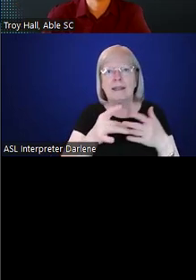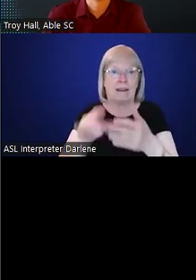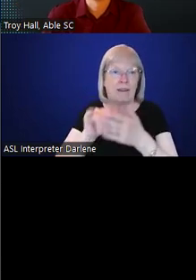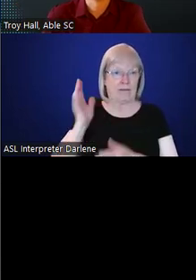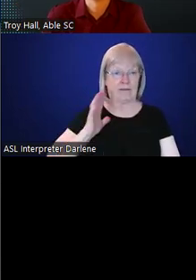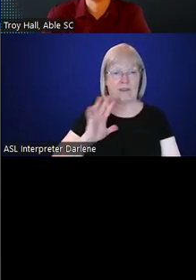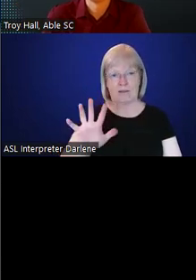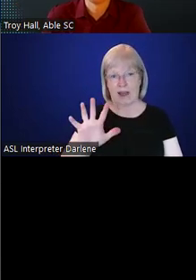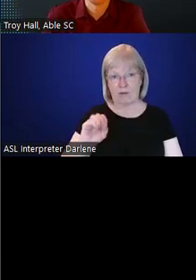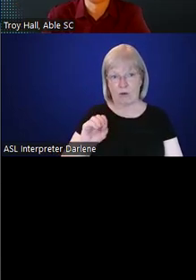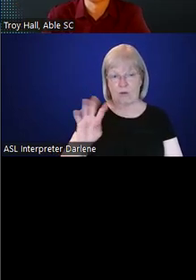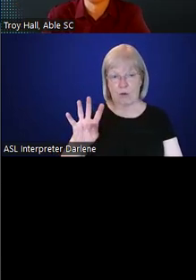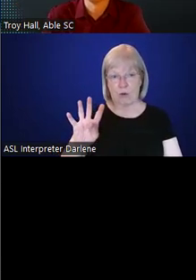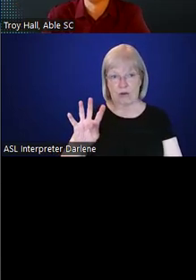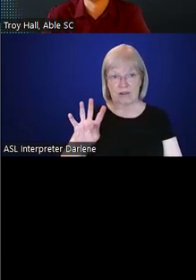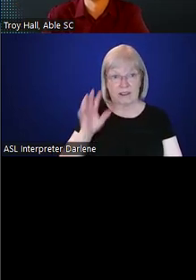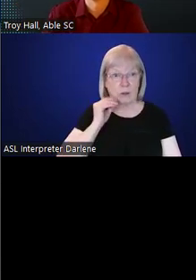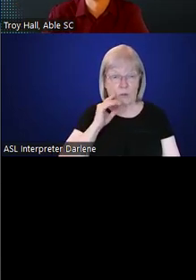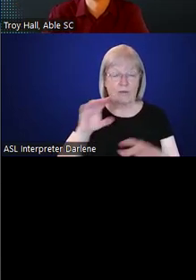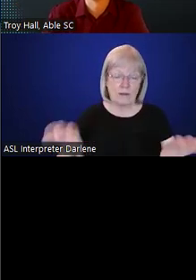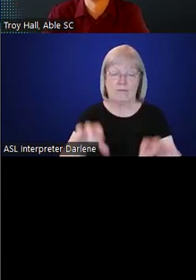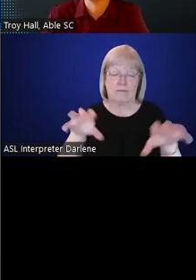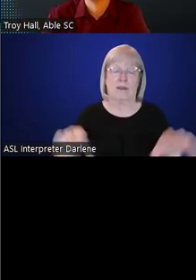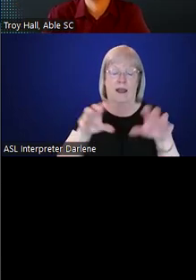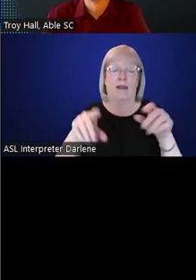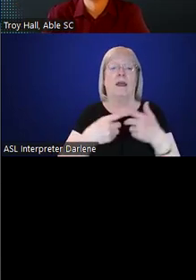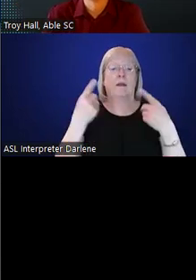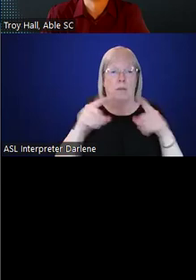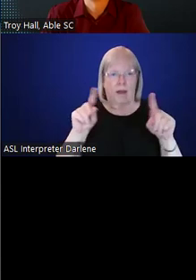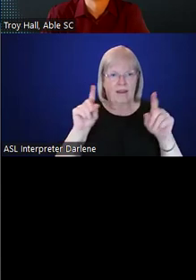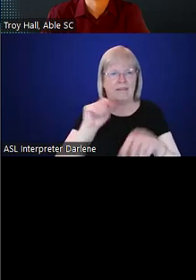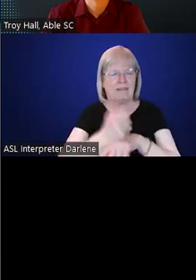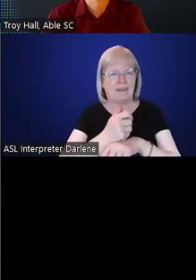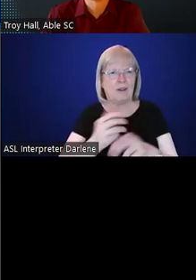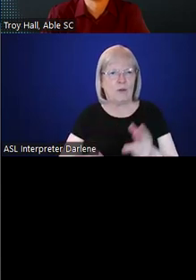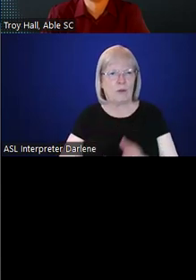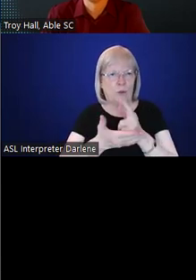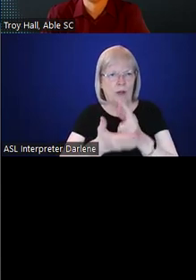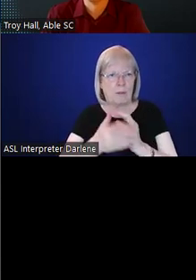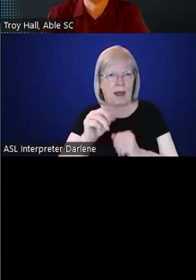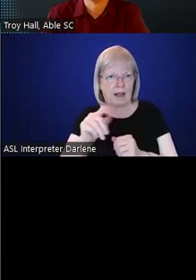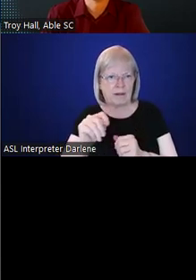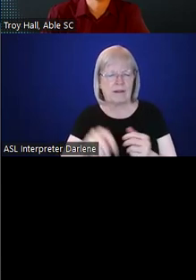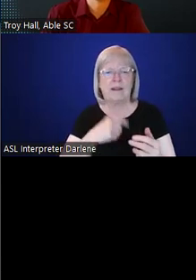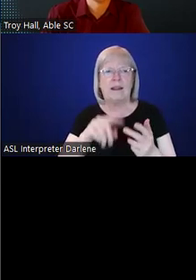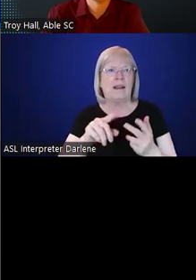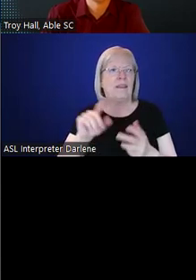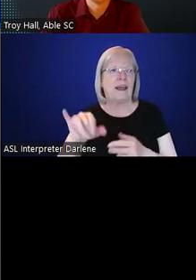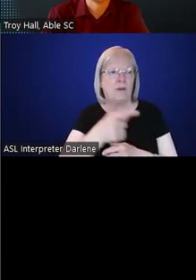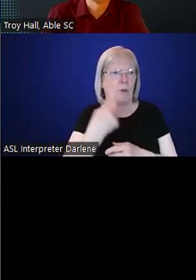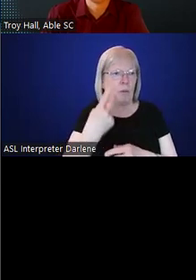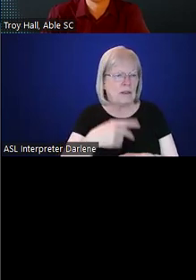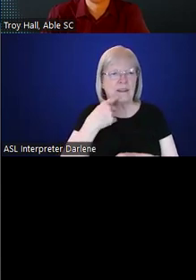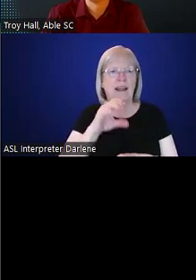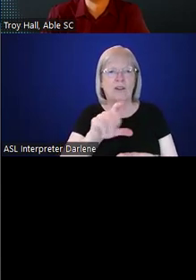led to the Rehab Act, right, being appropriately funded. This is Claudia Gordon, who helped pass